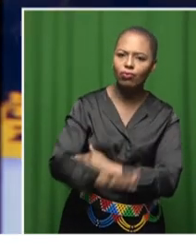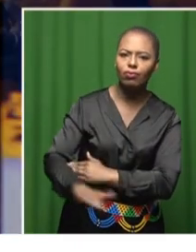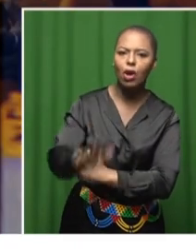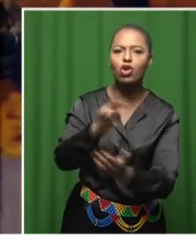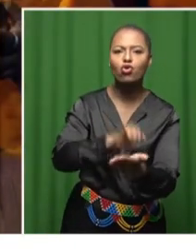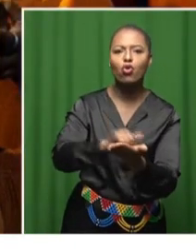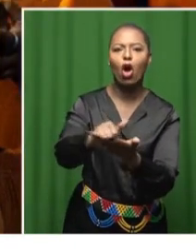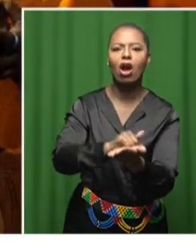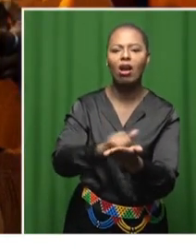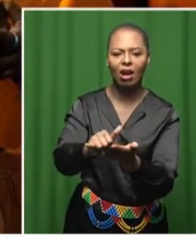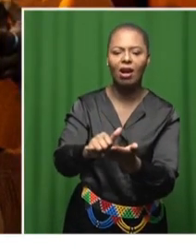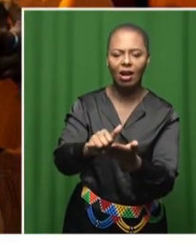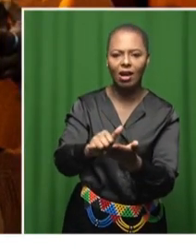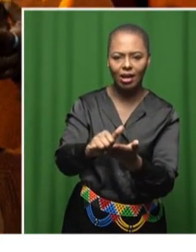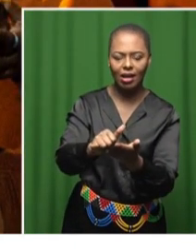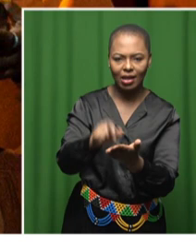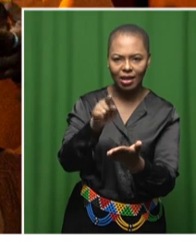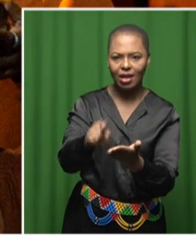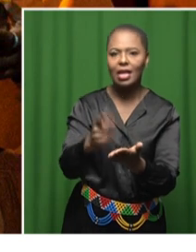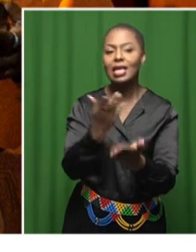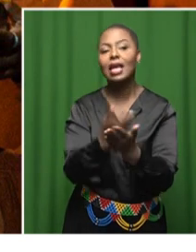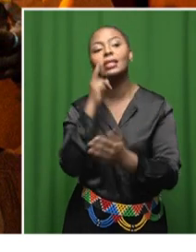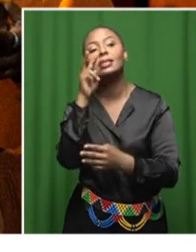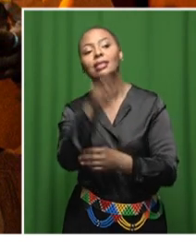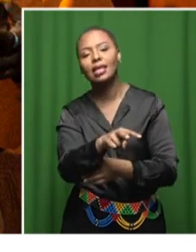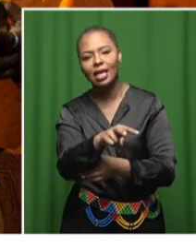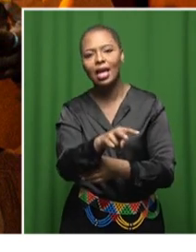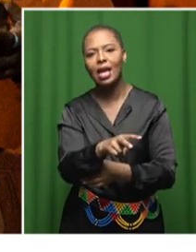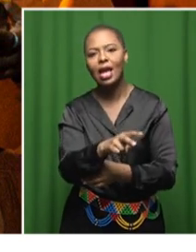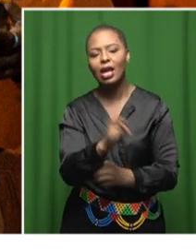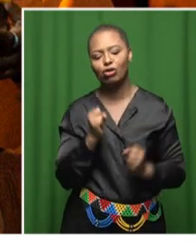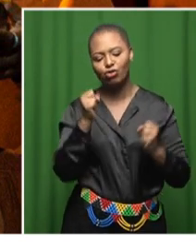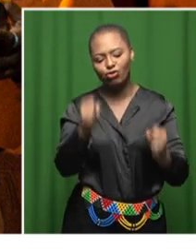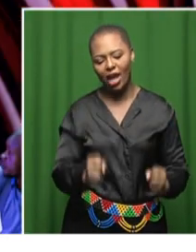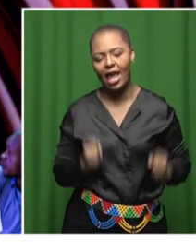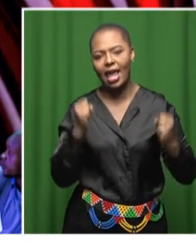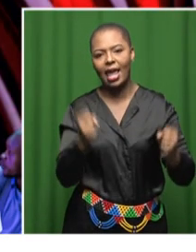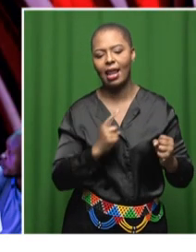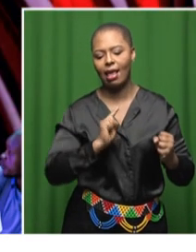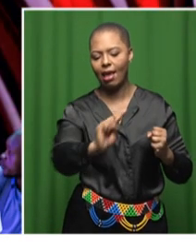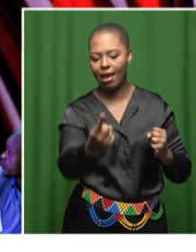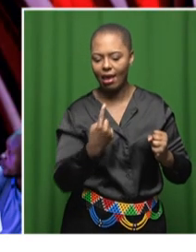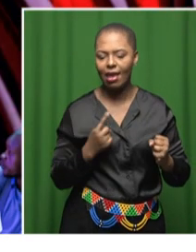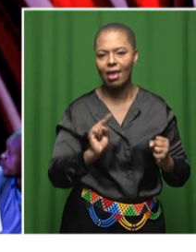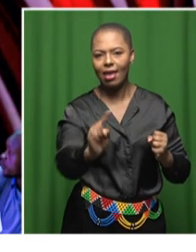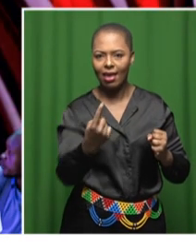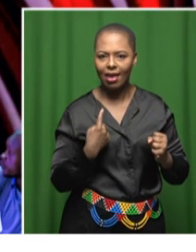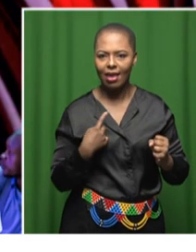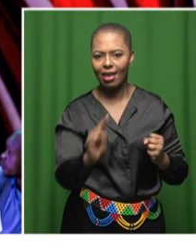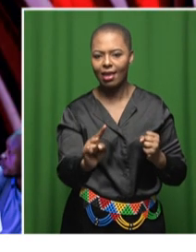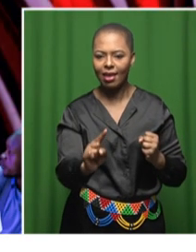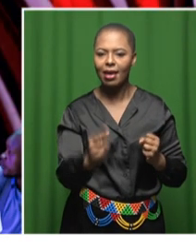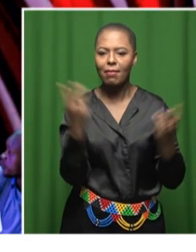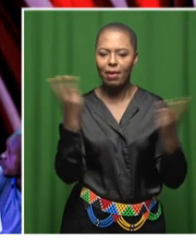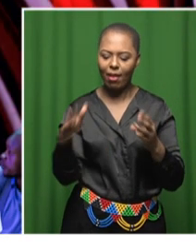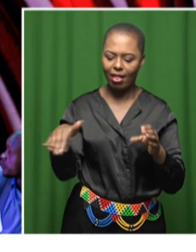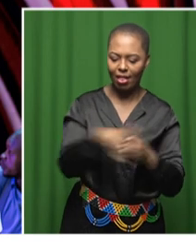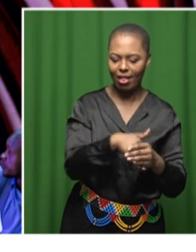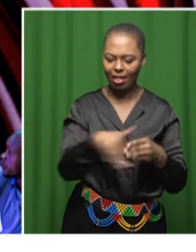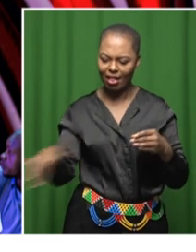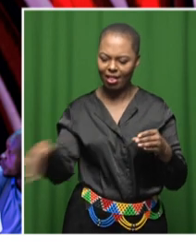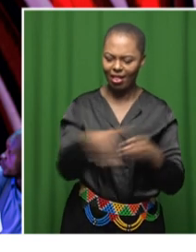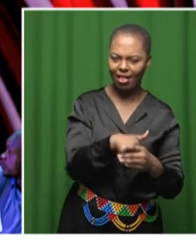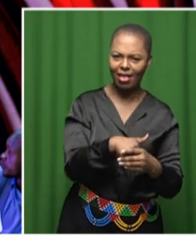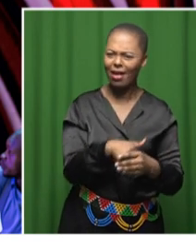City, and you'll see trains moving on, coming and going, and people getting on and off the train. And but how, though,